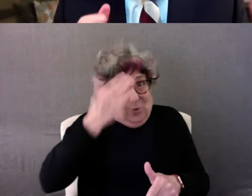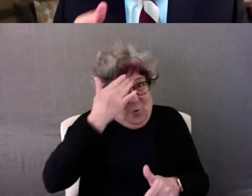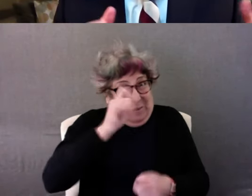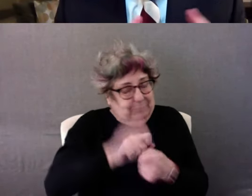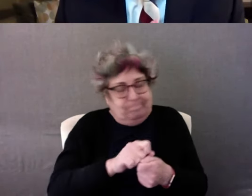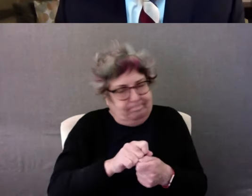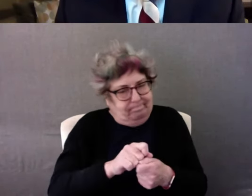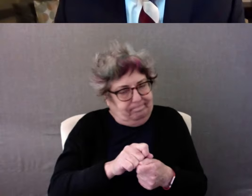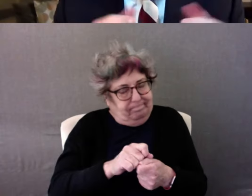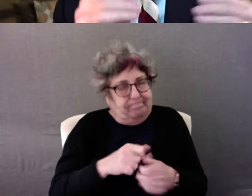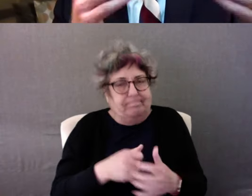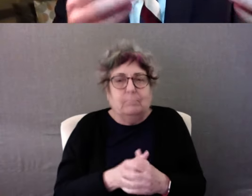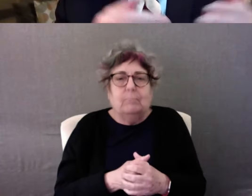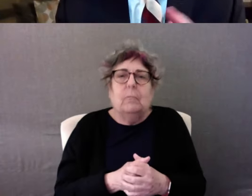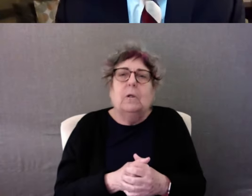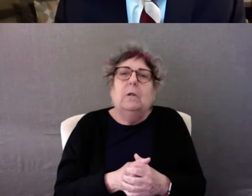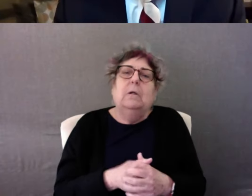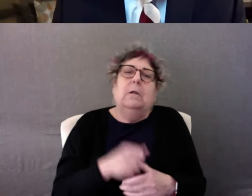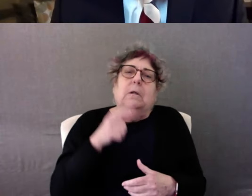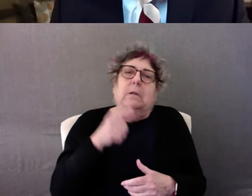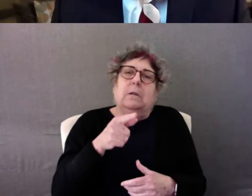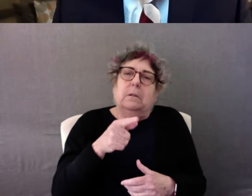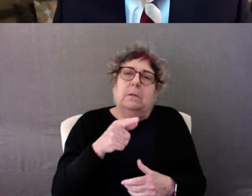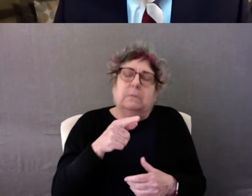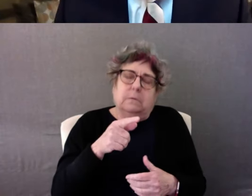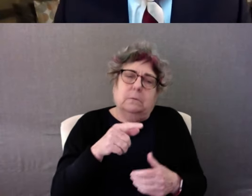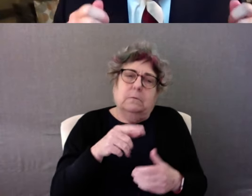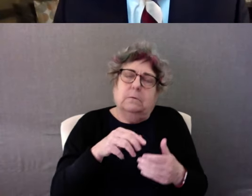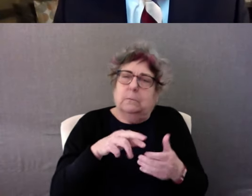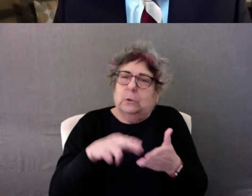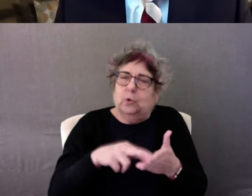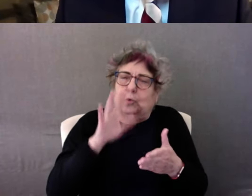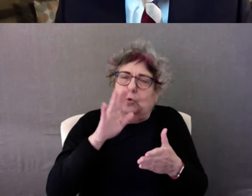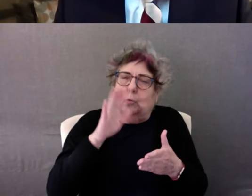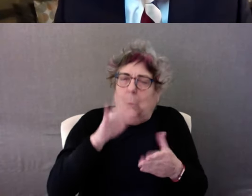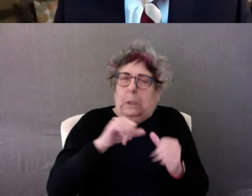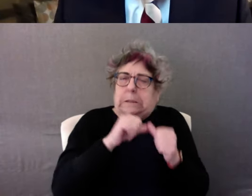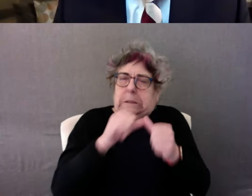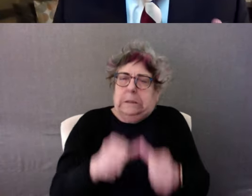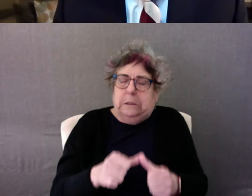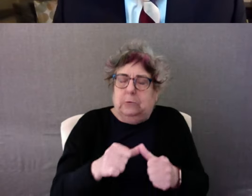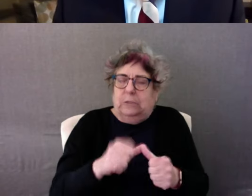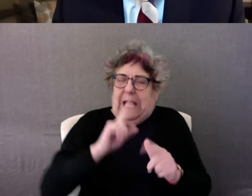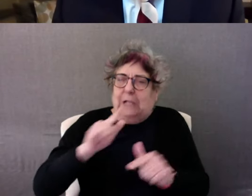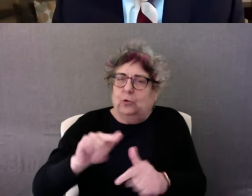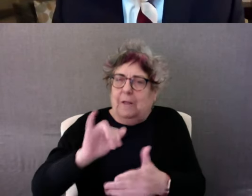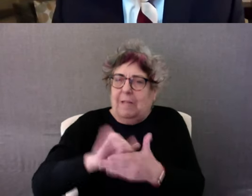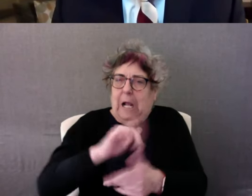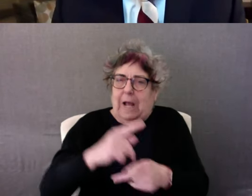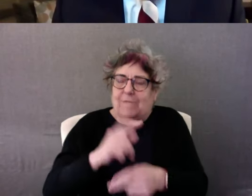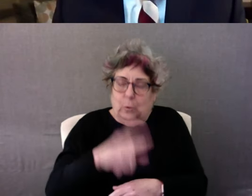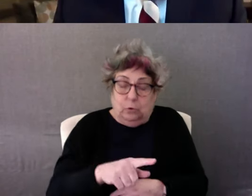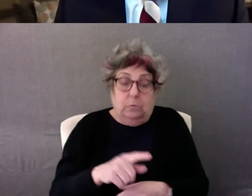But there are studies intended to go on in these populations to answer these questions explicitly. So what the recommendation is